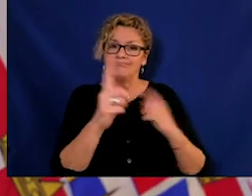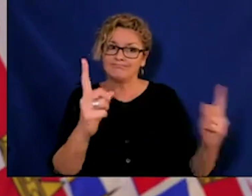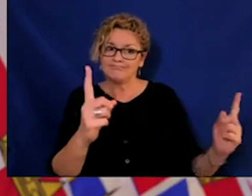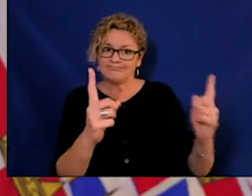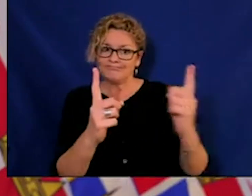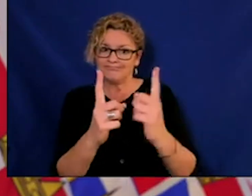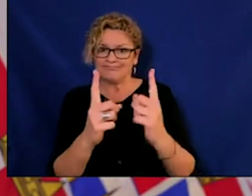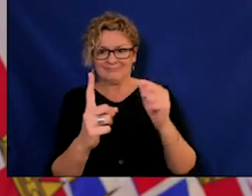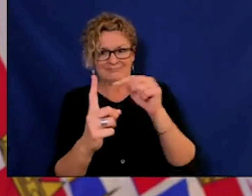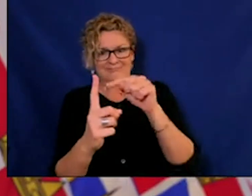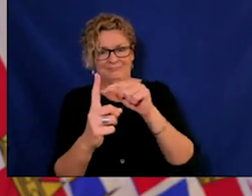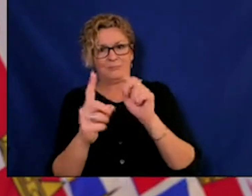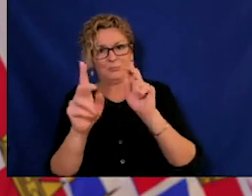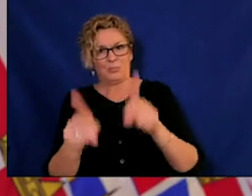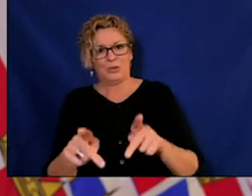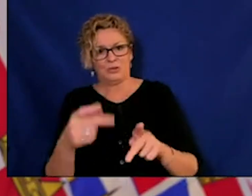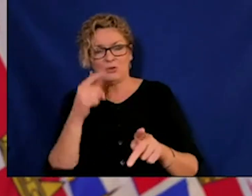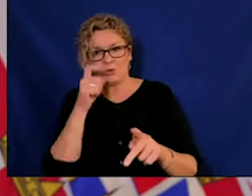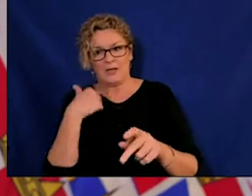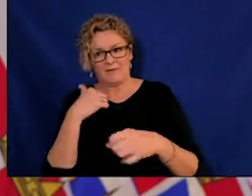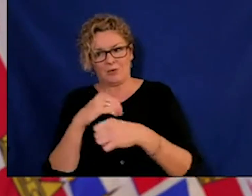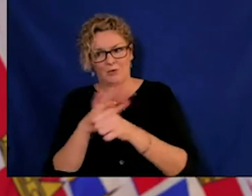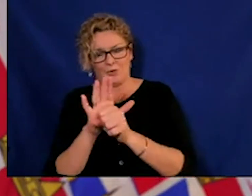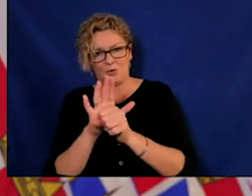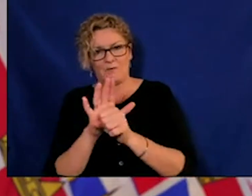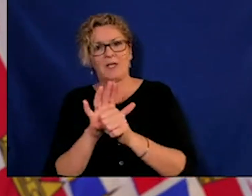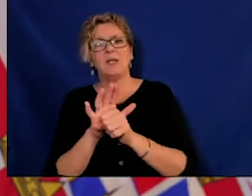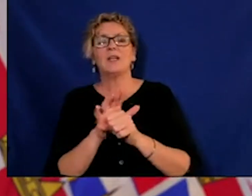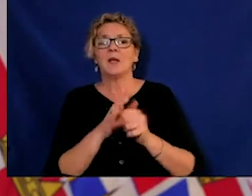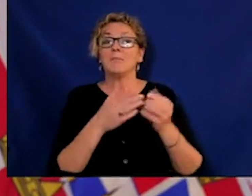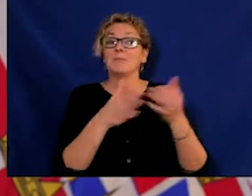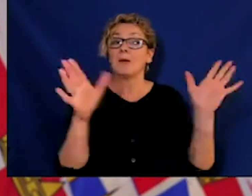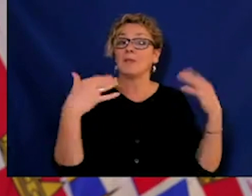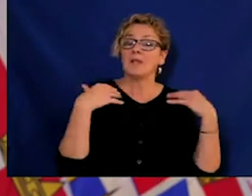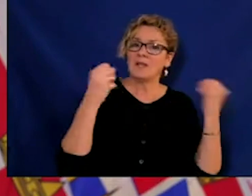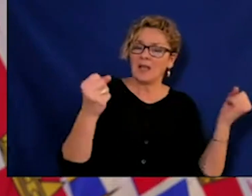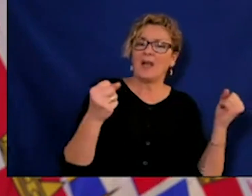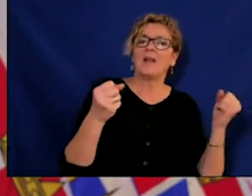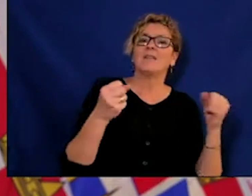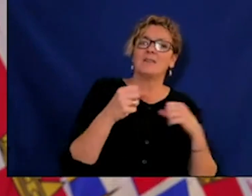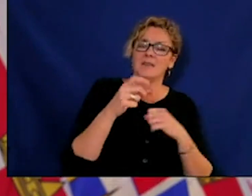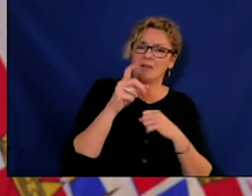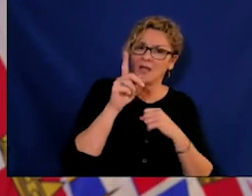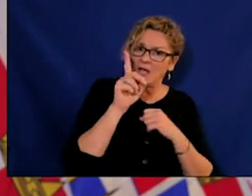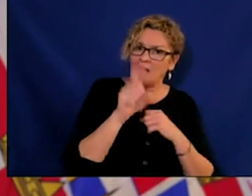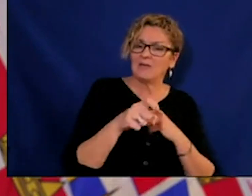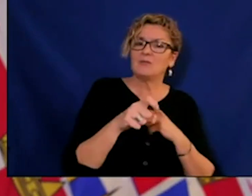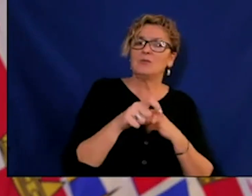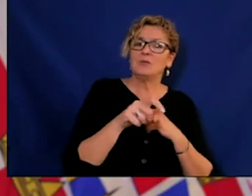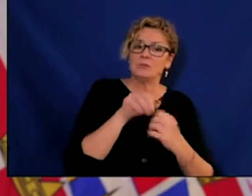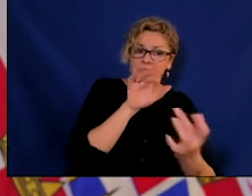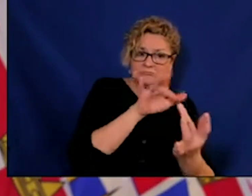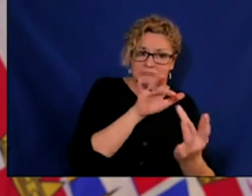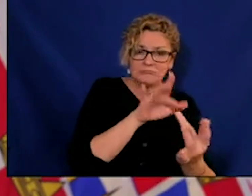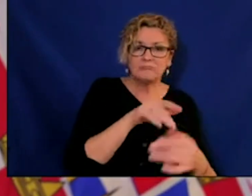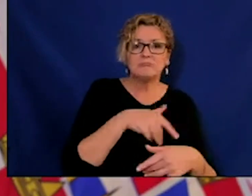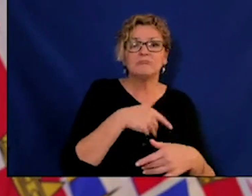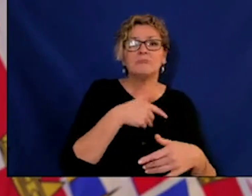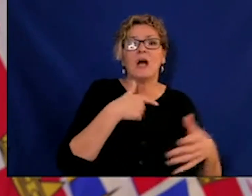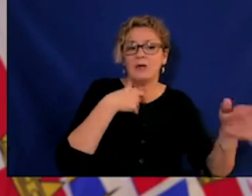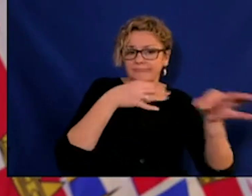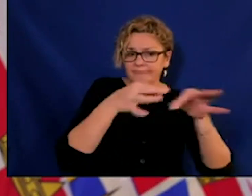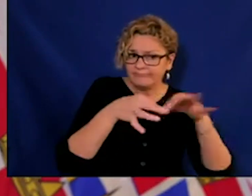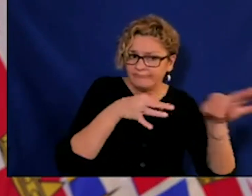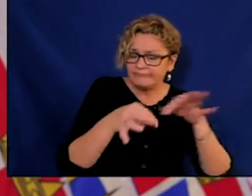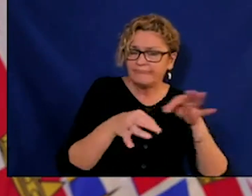And this is a time when it's still very stressful for people. We know that people are worried when they get infected. Even young people are worried